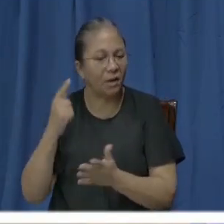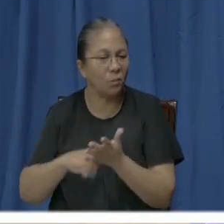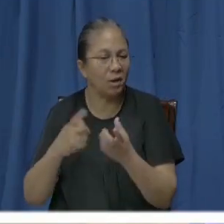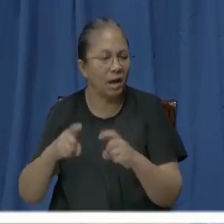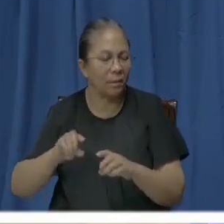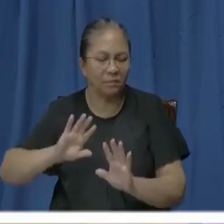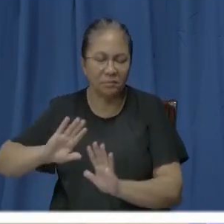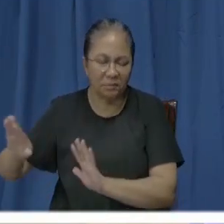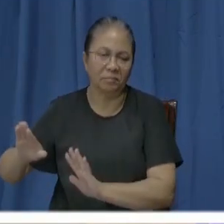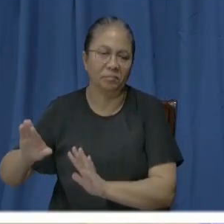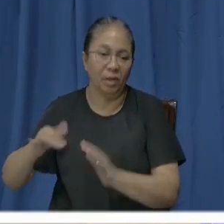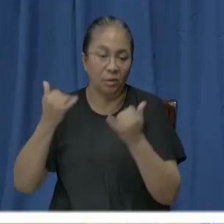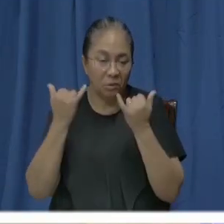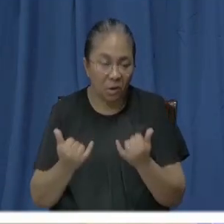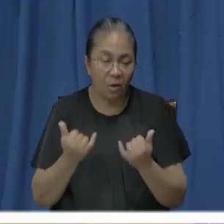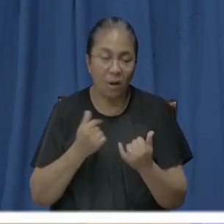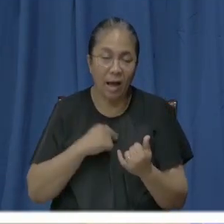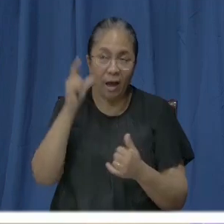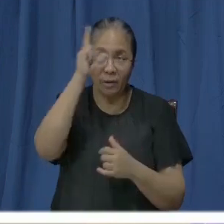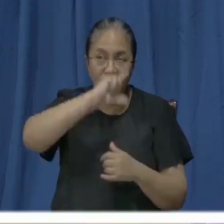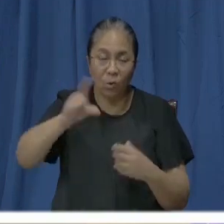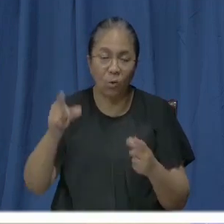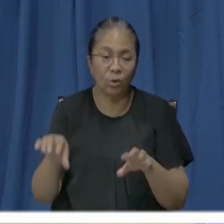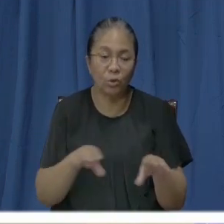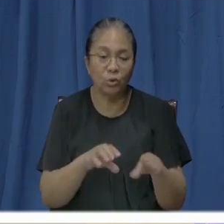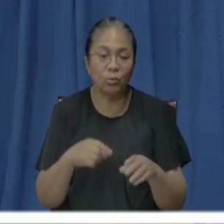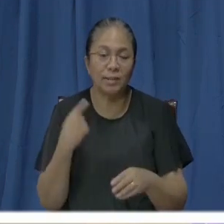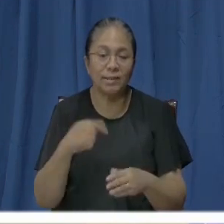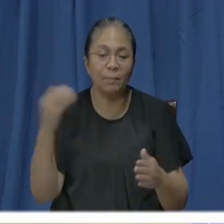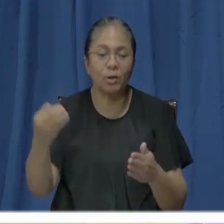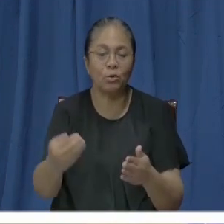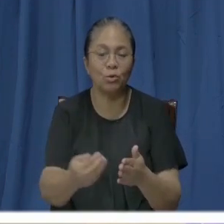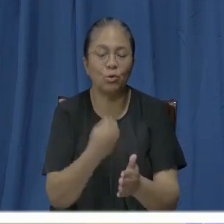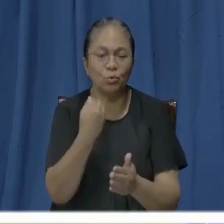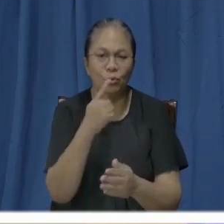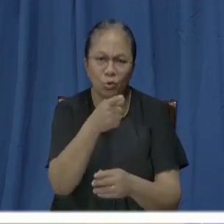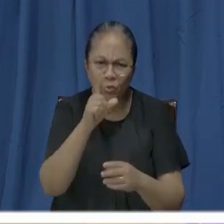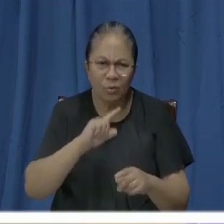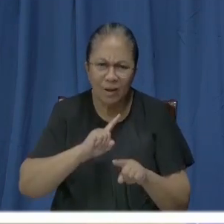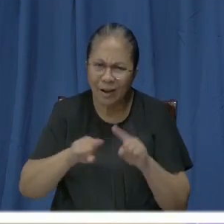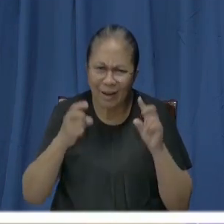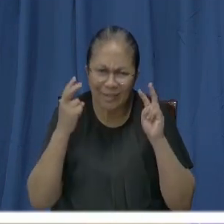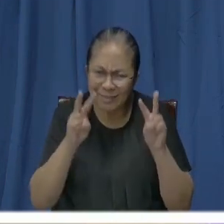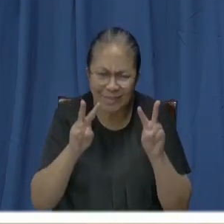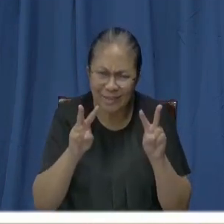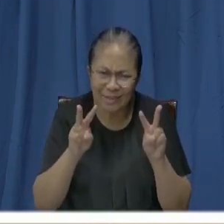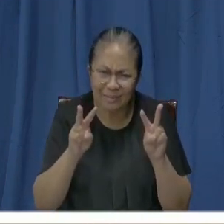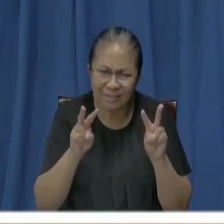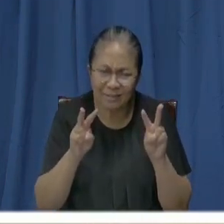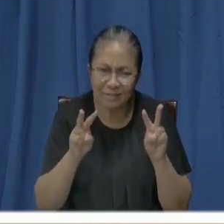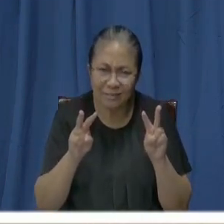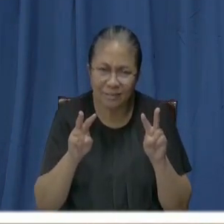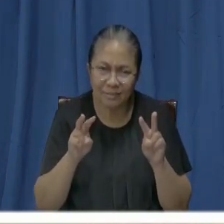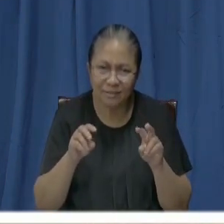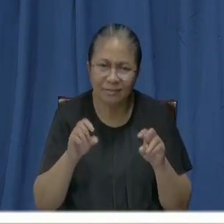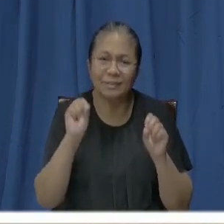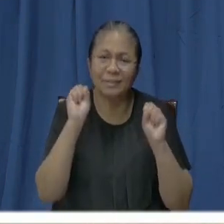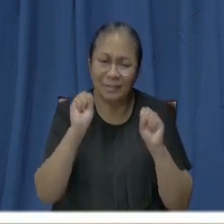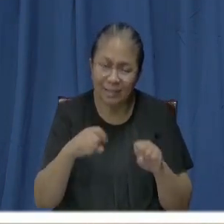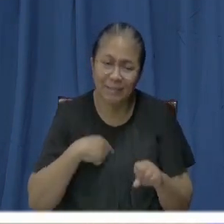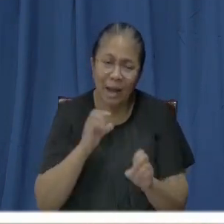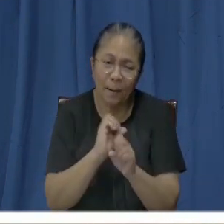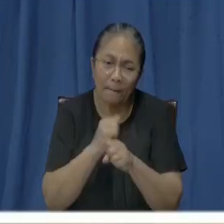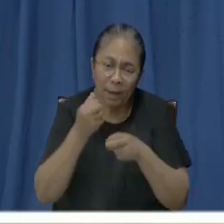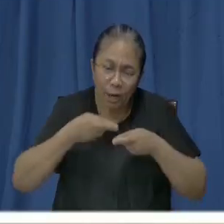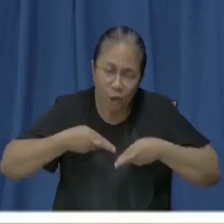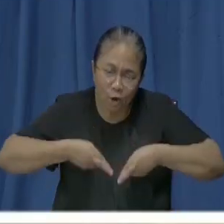am doing a new deed. Even now it comes to light. Can you not see it? Yes, I am making